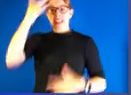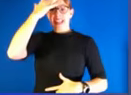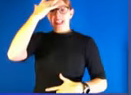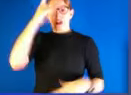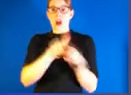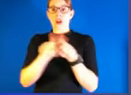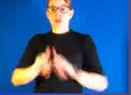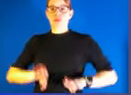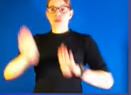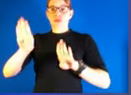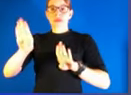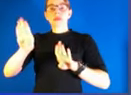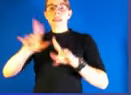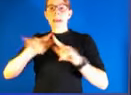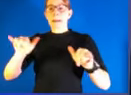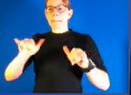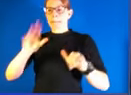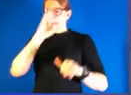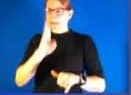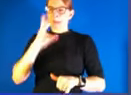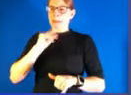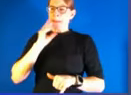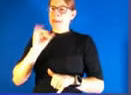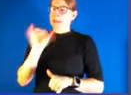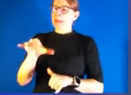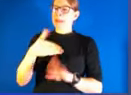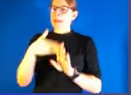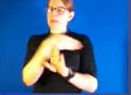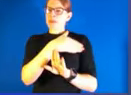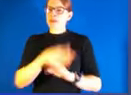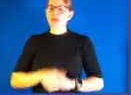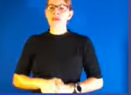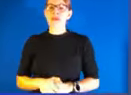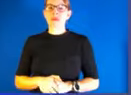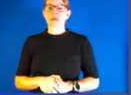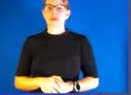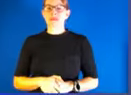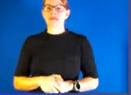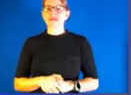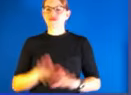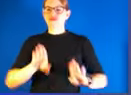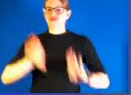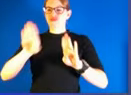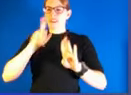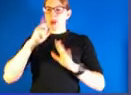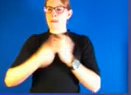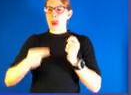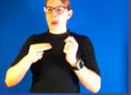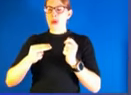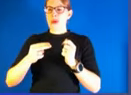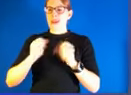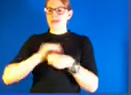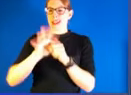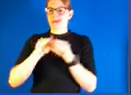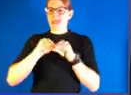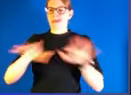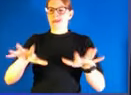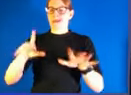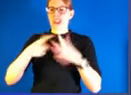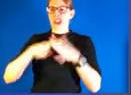like this. We haven't really experienced that sharp of an increase during this pandemic. And so we were able